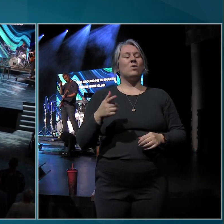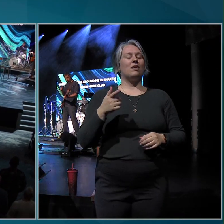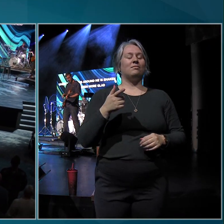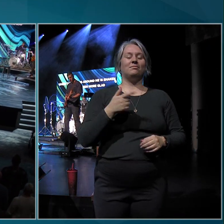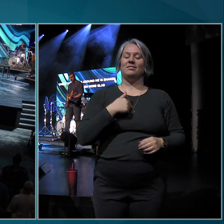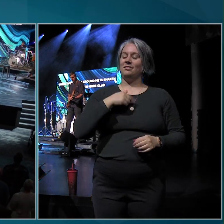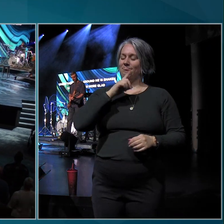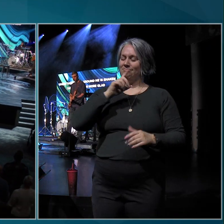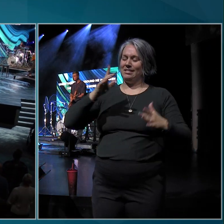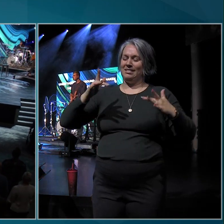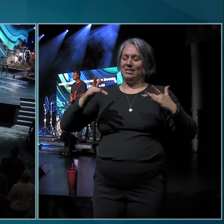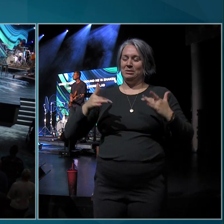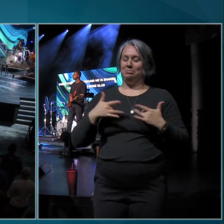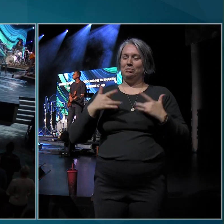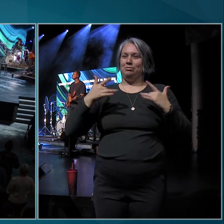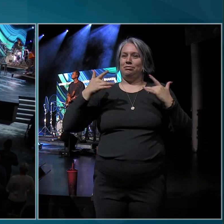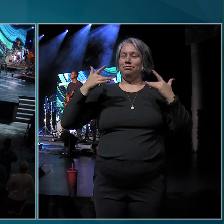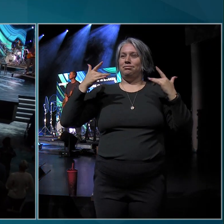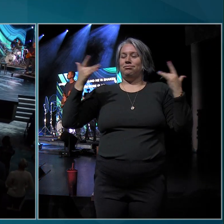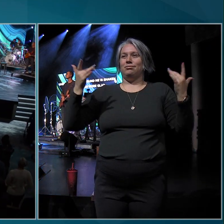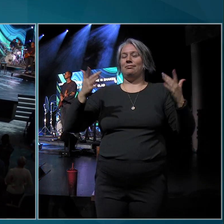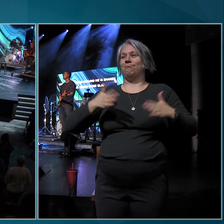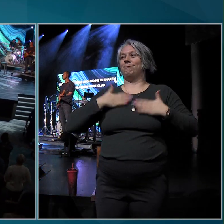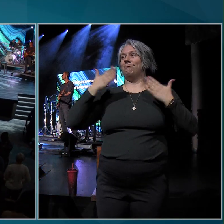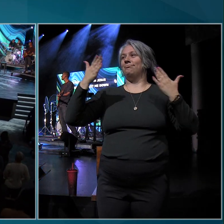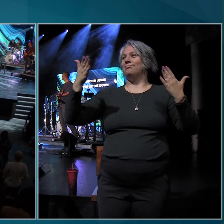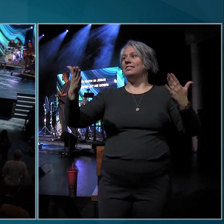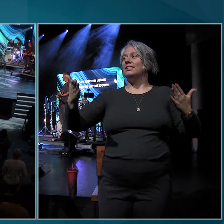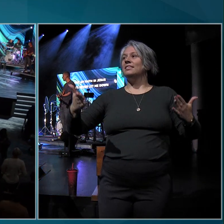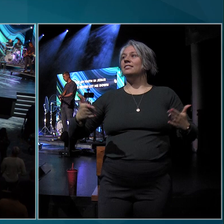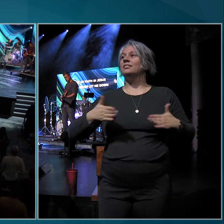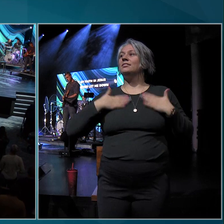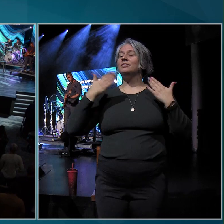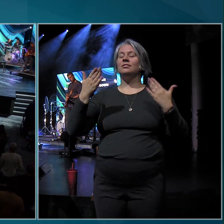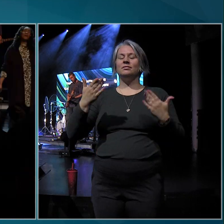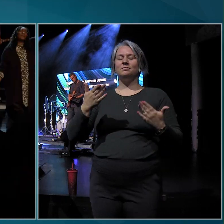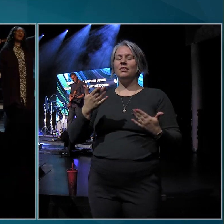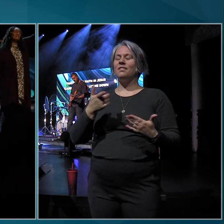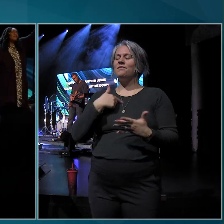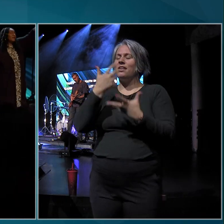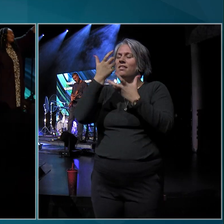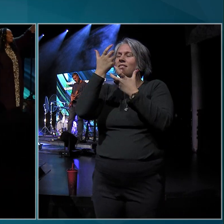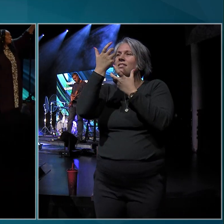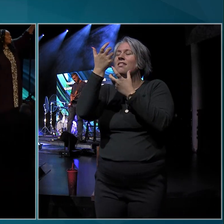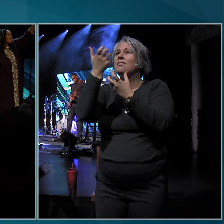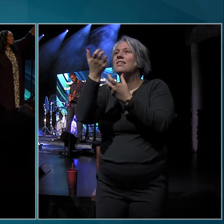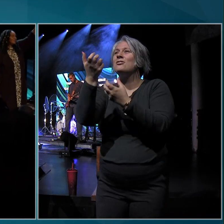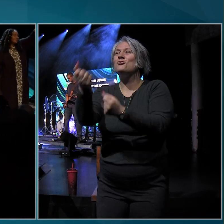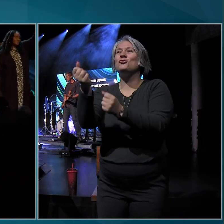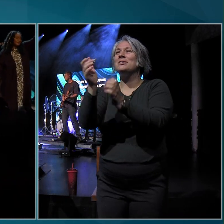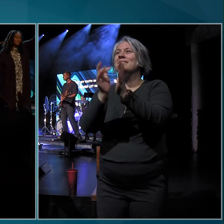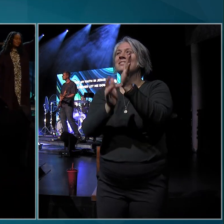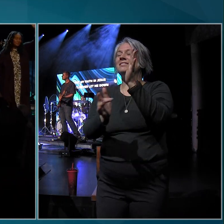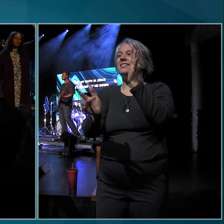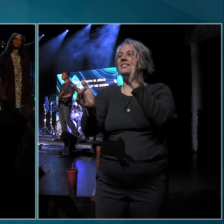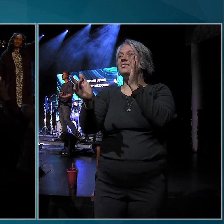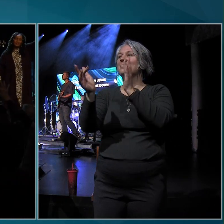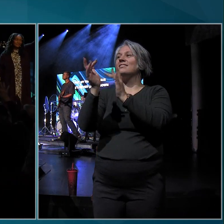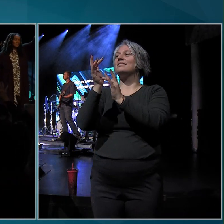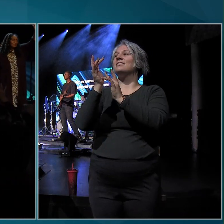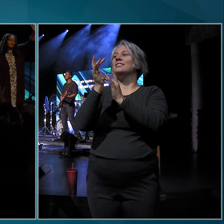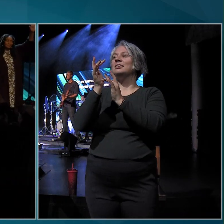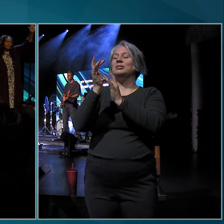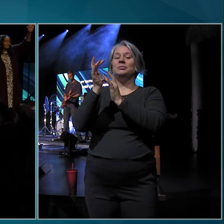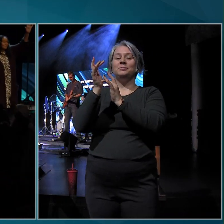oh, I've never been more glad that I'll put my faith in Jesus.